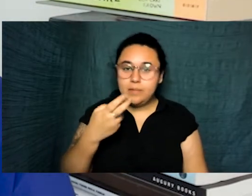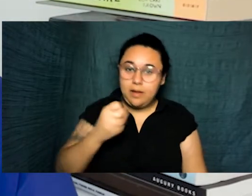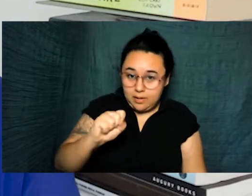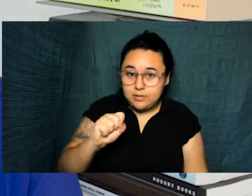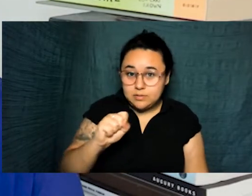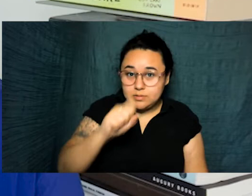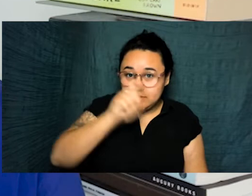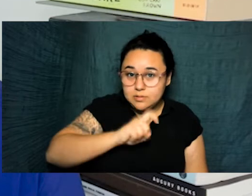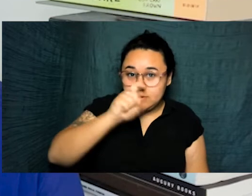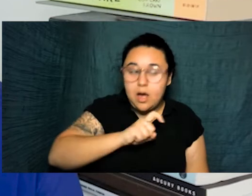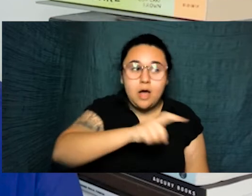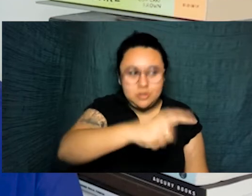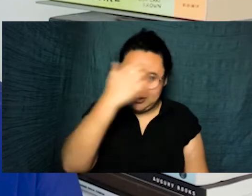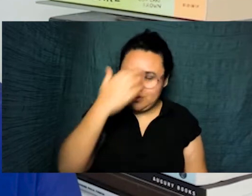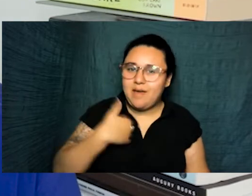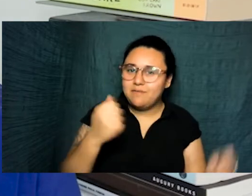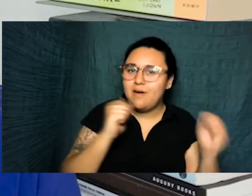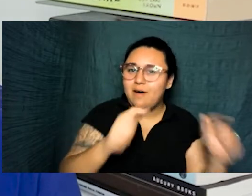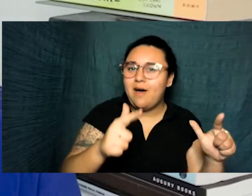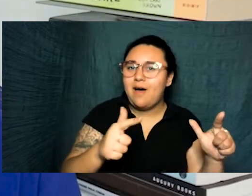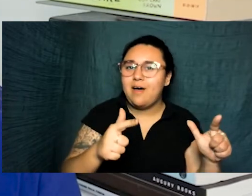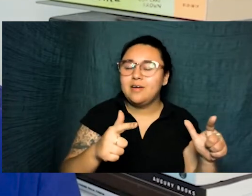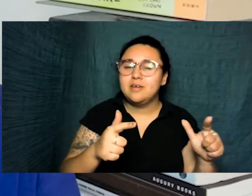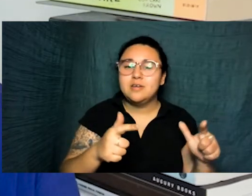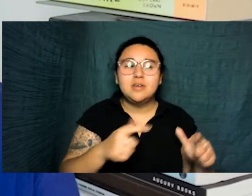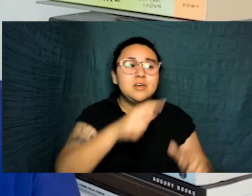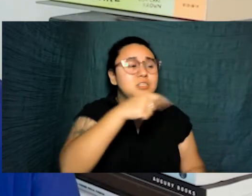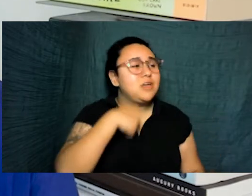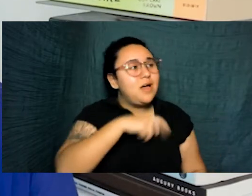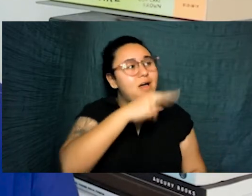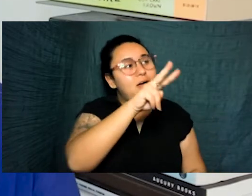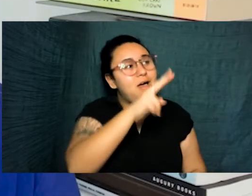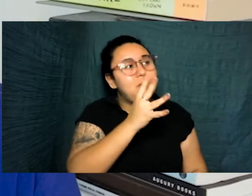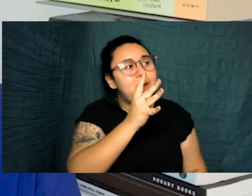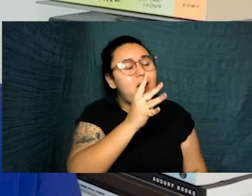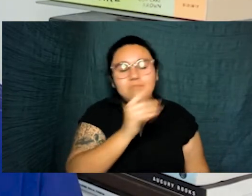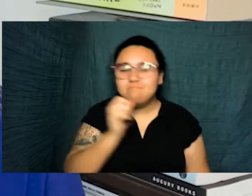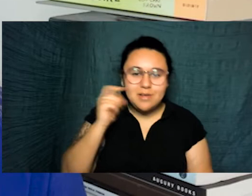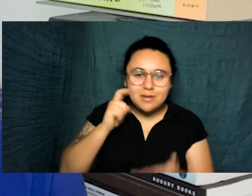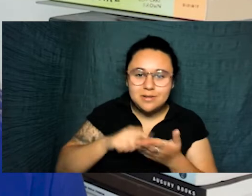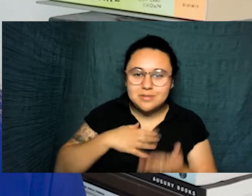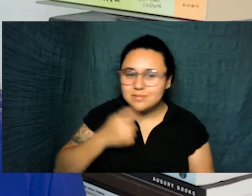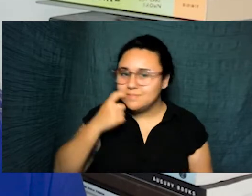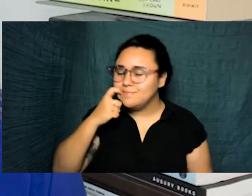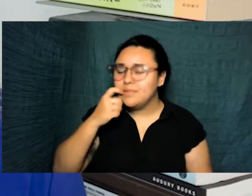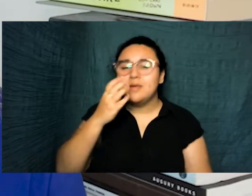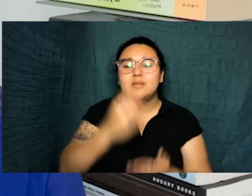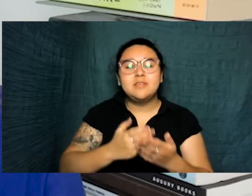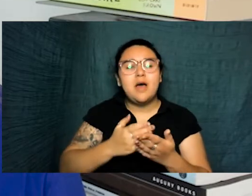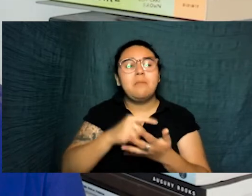right in her face, and she had no idea. She didn't see my failures. There are some things I can't distort for